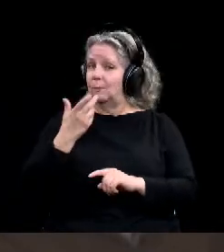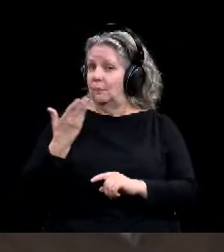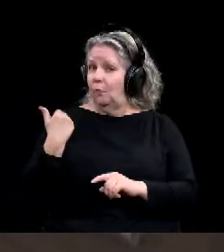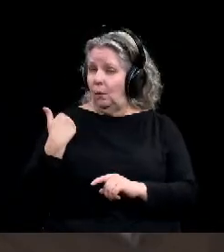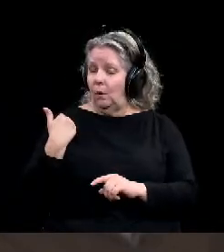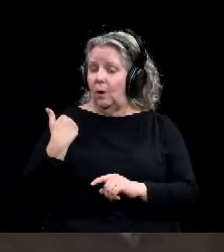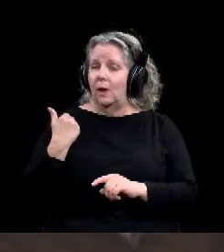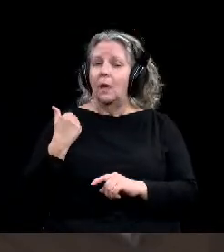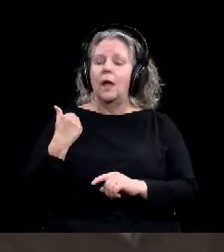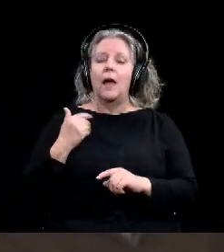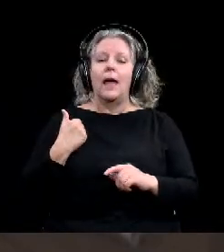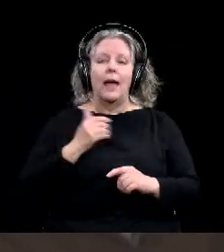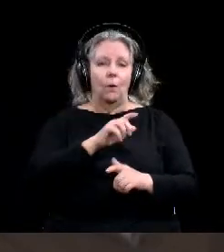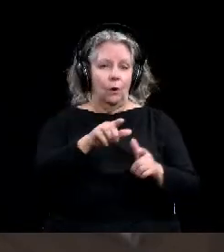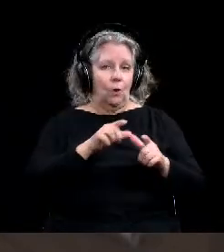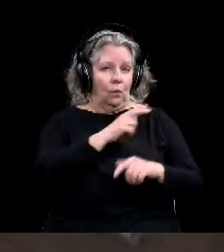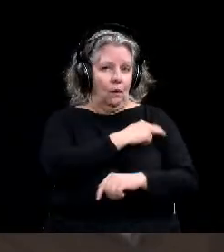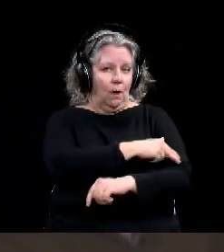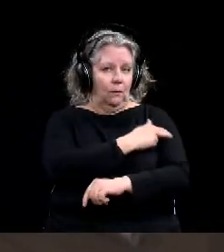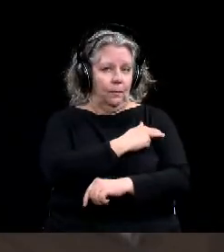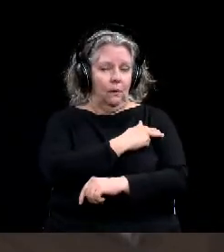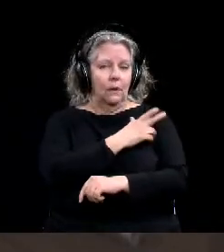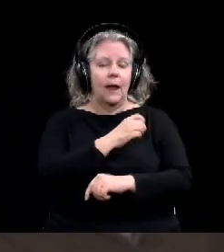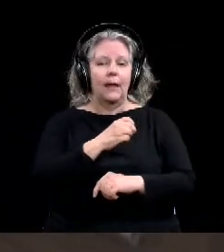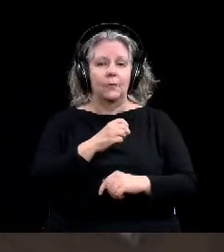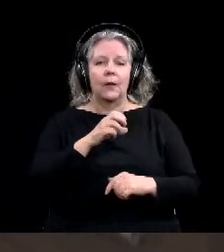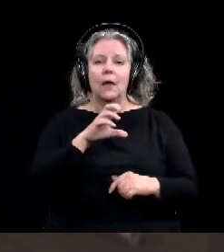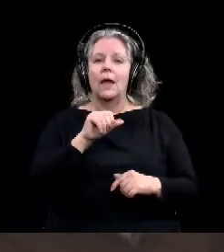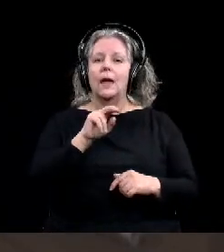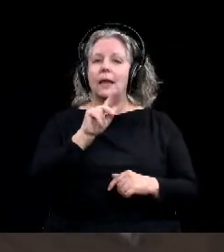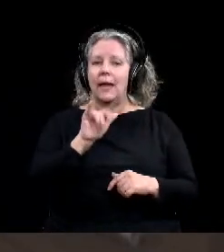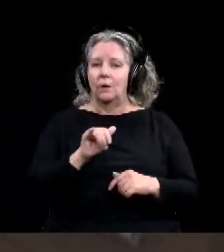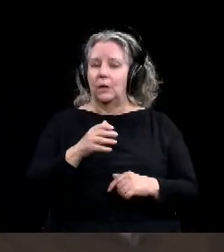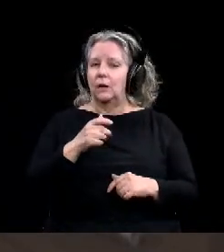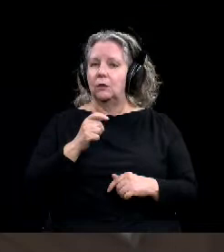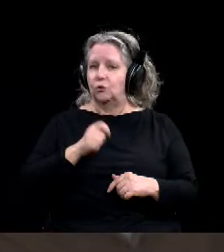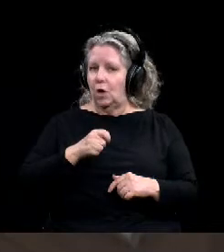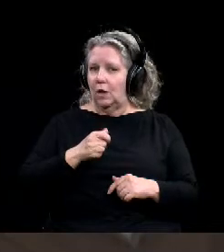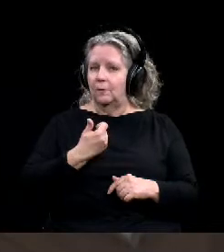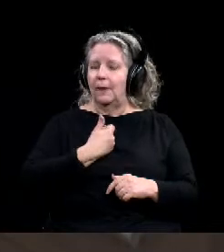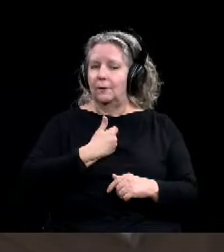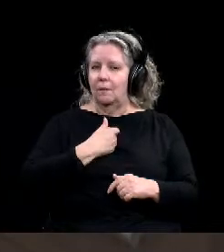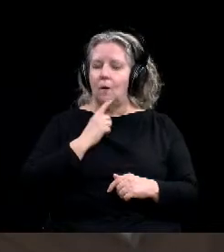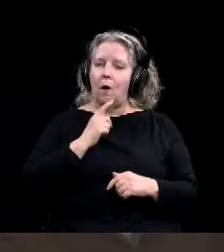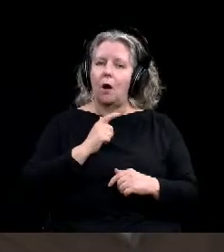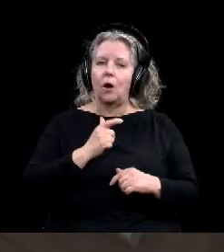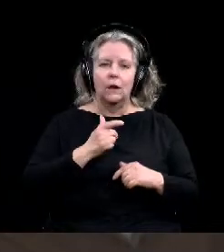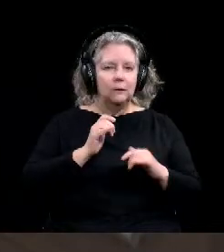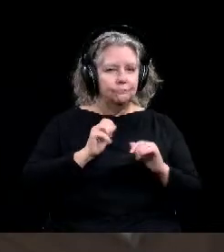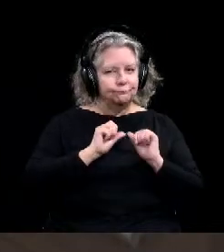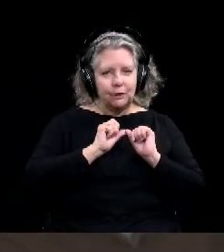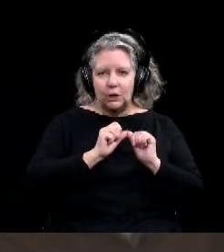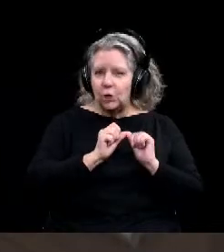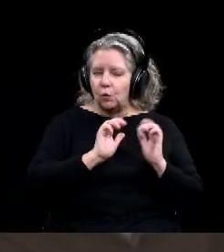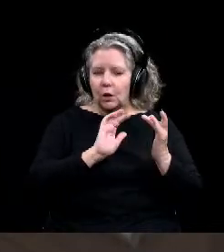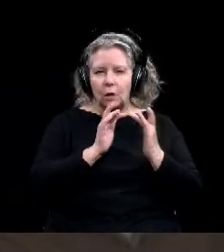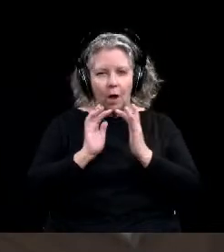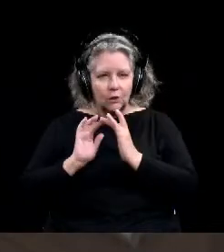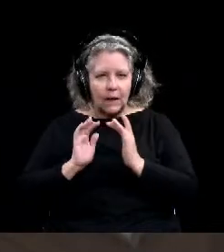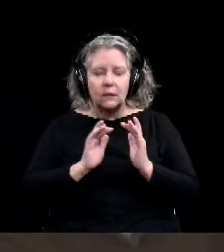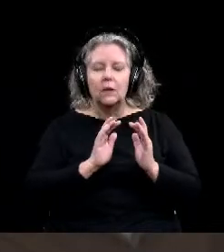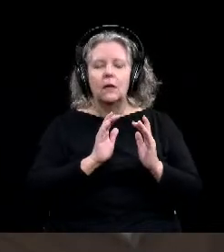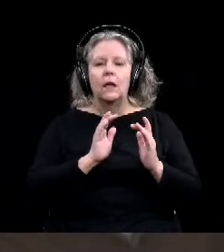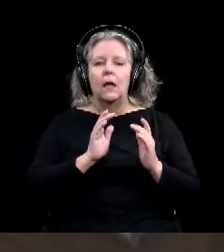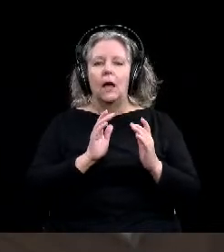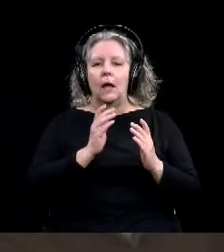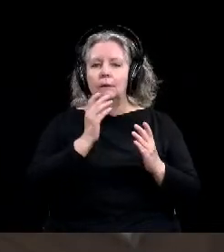close, regular contact as we discuss and monitor data regarding our hospital capacity. And I think Dr. Griggs is going to give us some hopeful